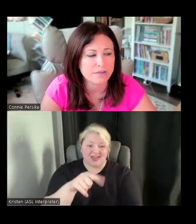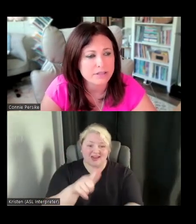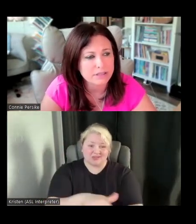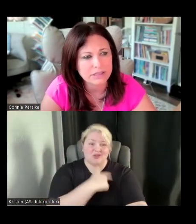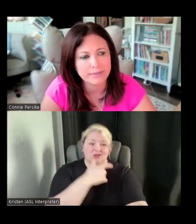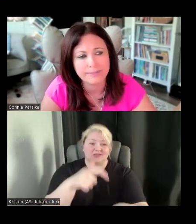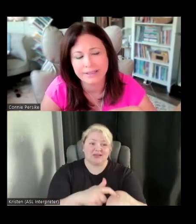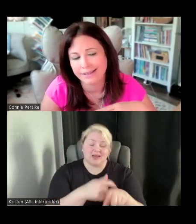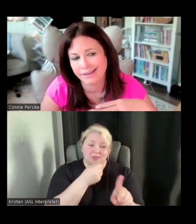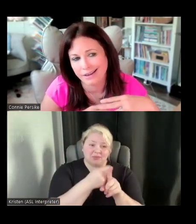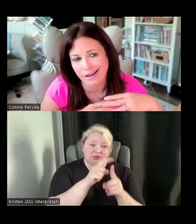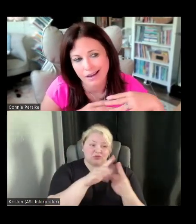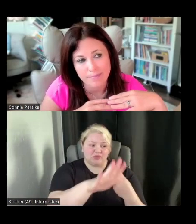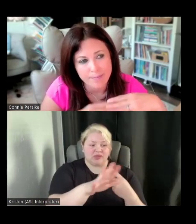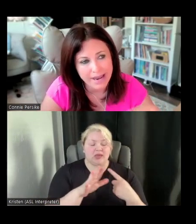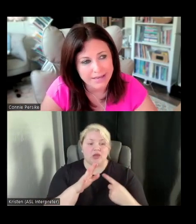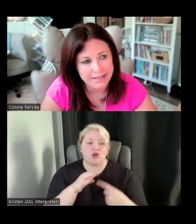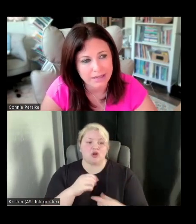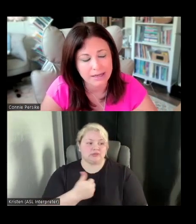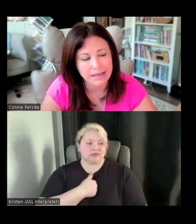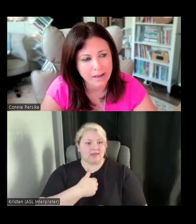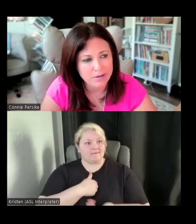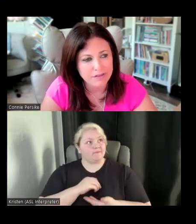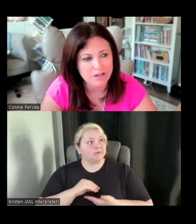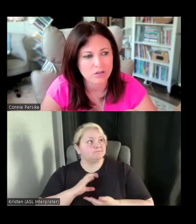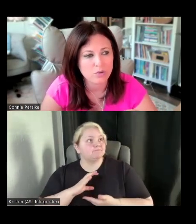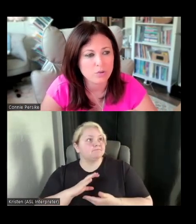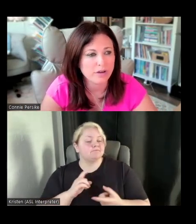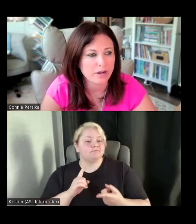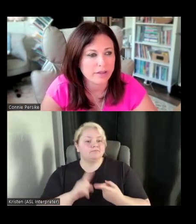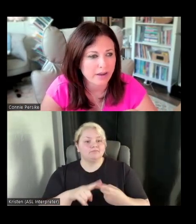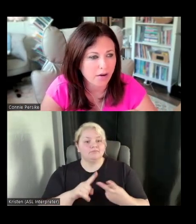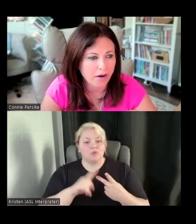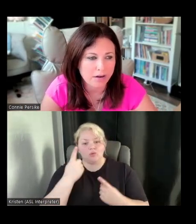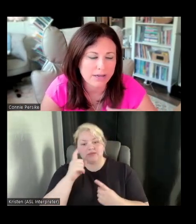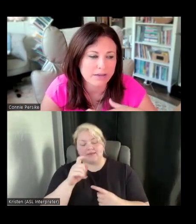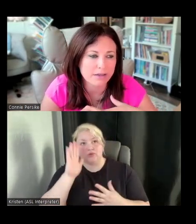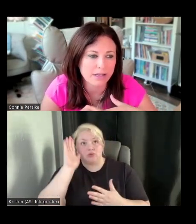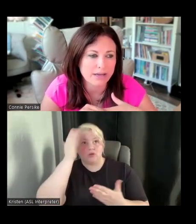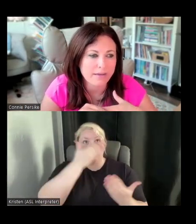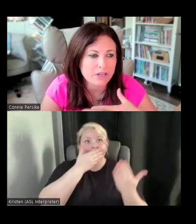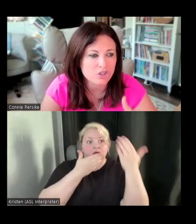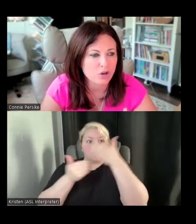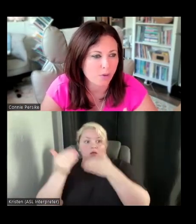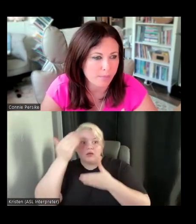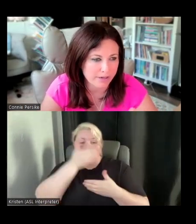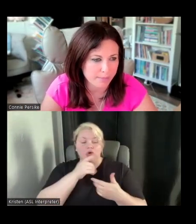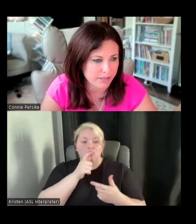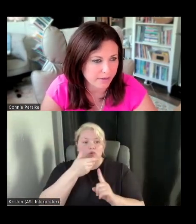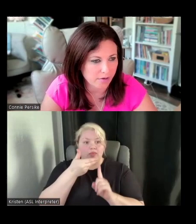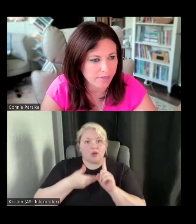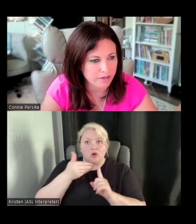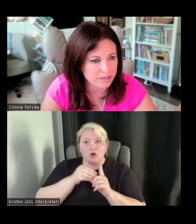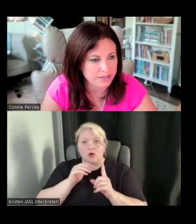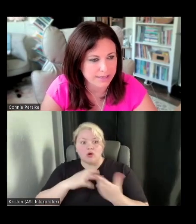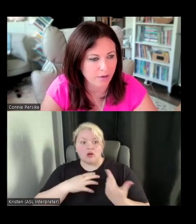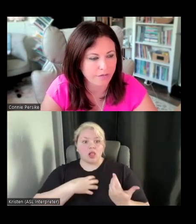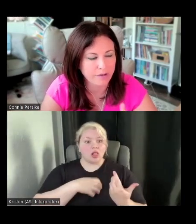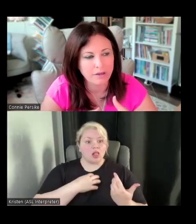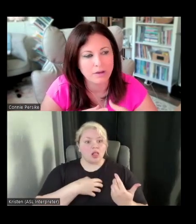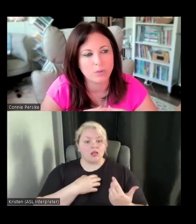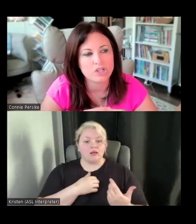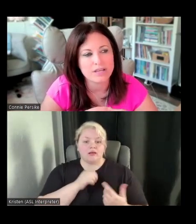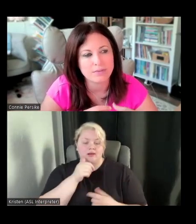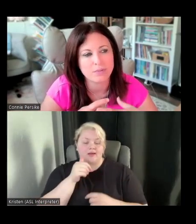on self-esteem, on masking and camouflaging who they are, and having to show up and not be their authentic